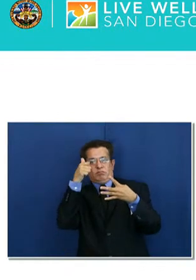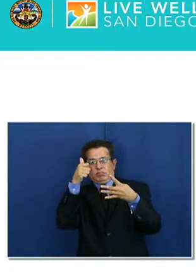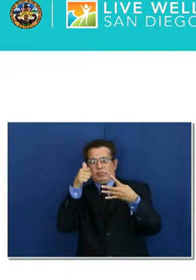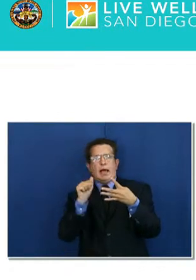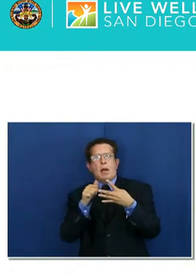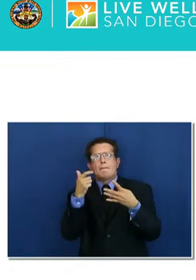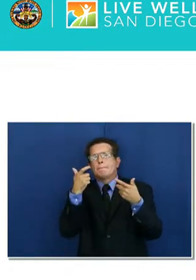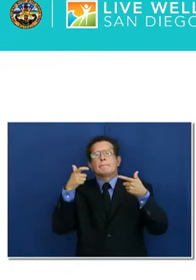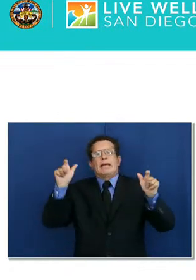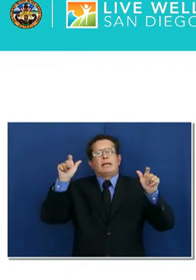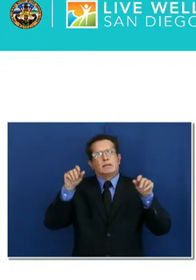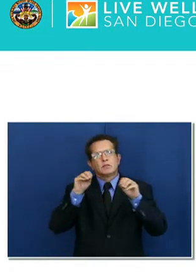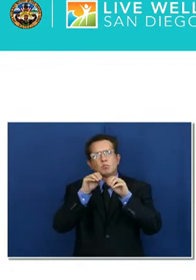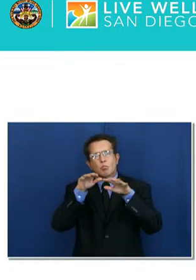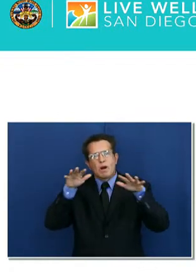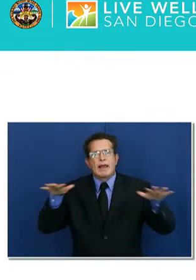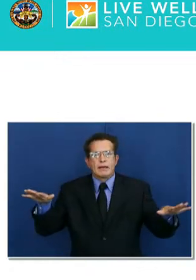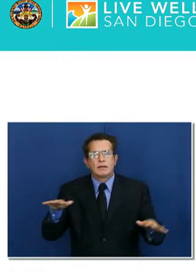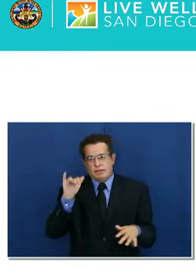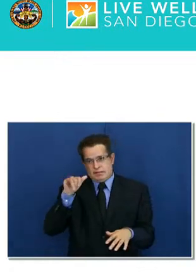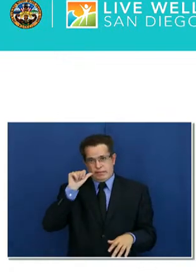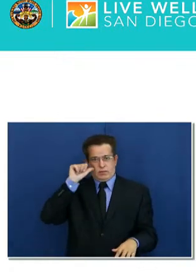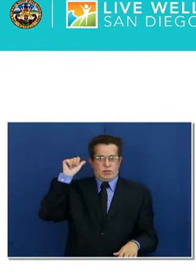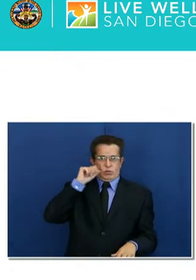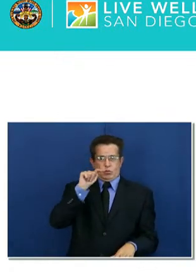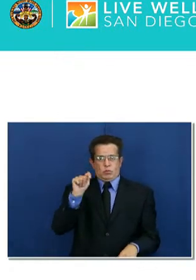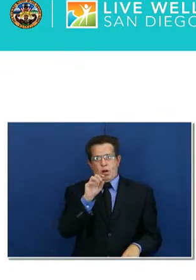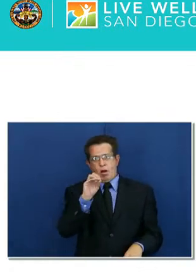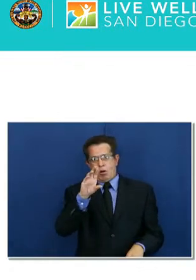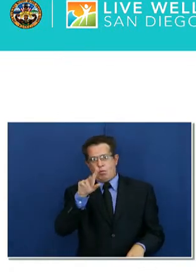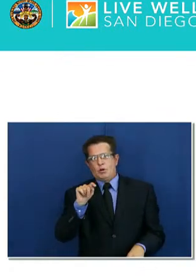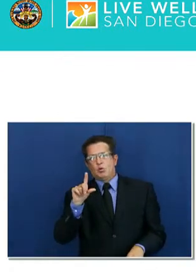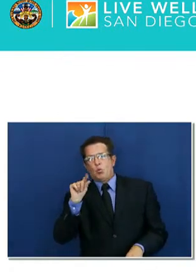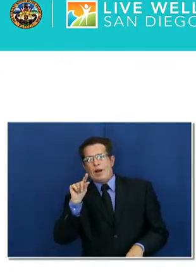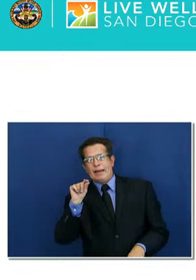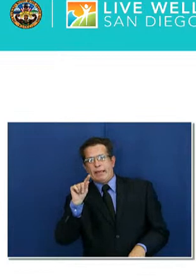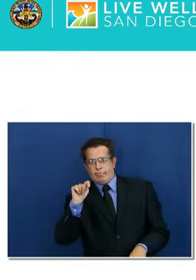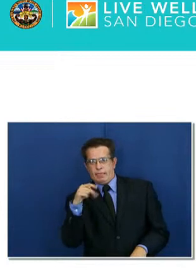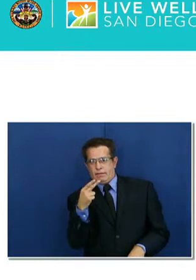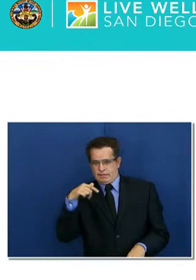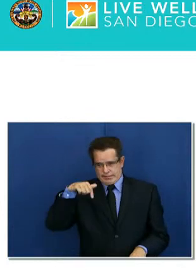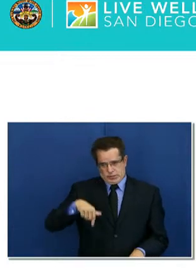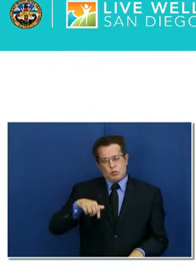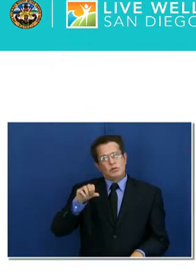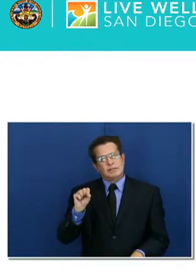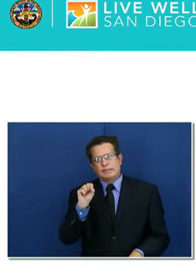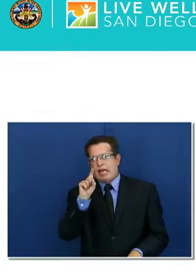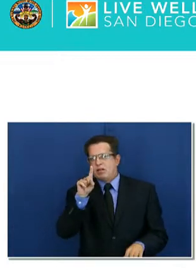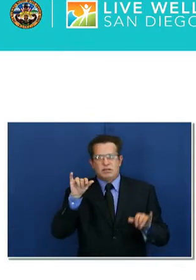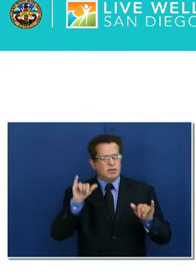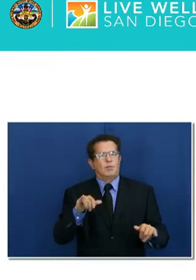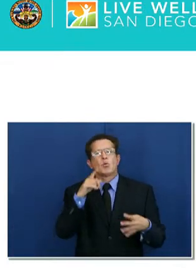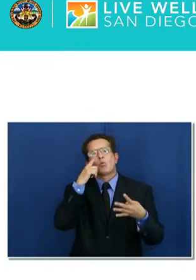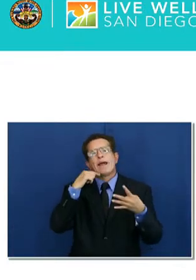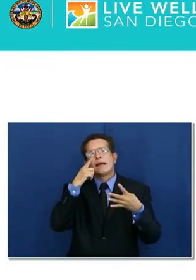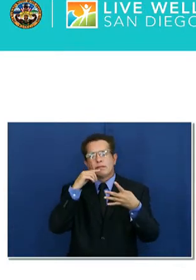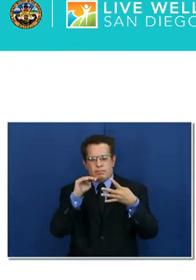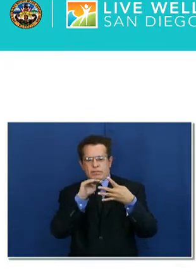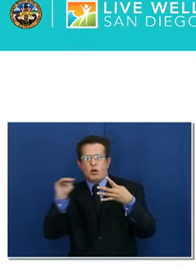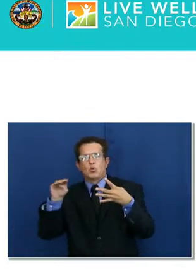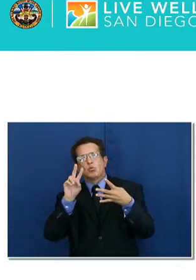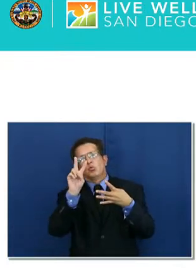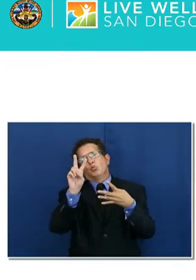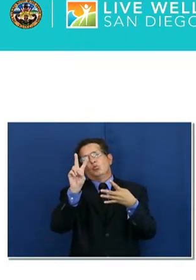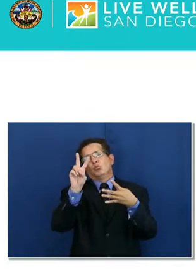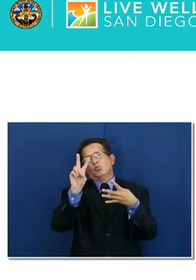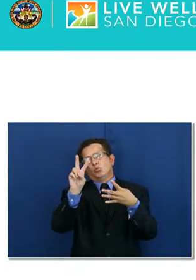yesterday, Tuesday, October 20th, San Diego County remains in the red tier, tier 2.